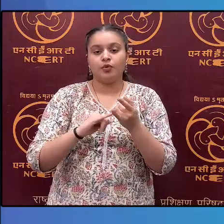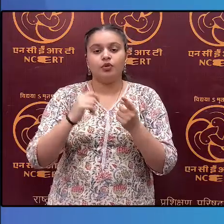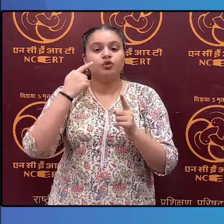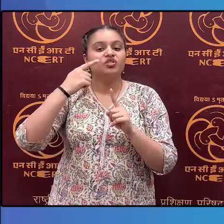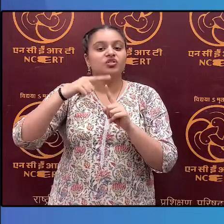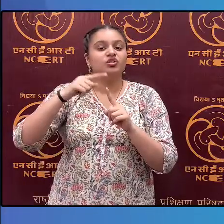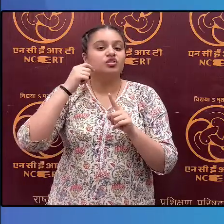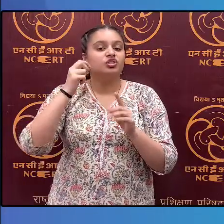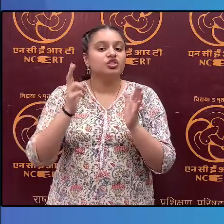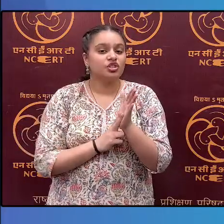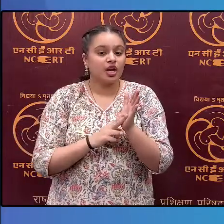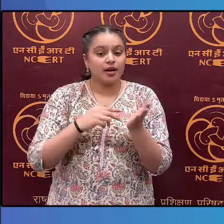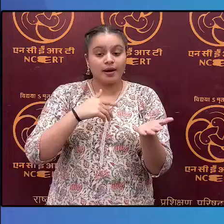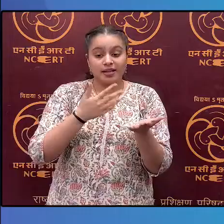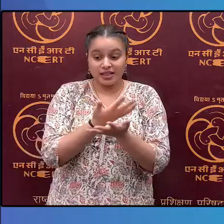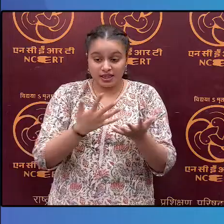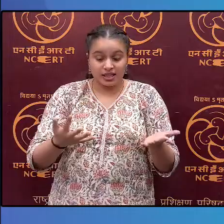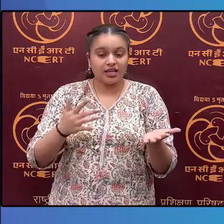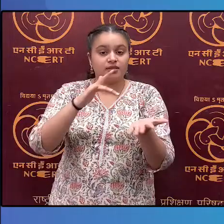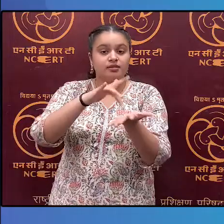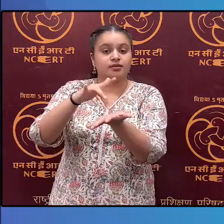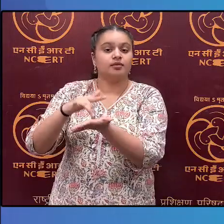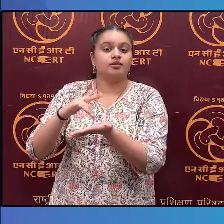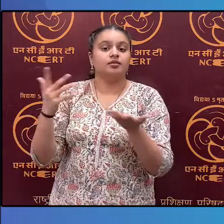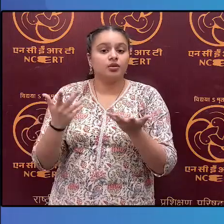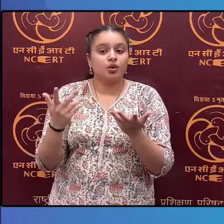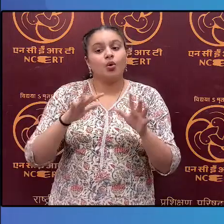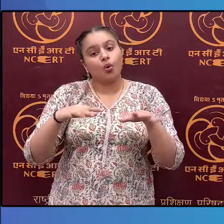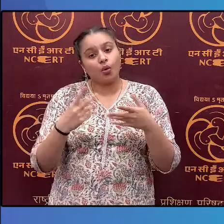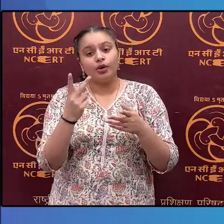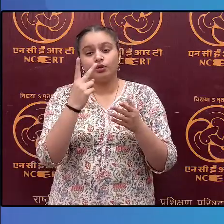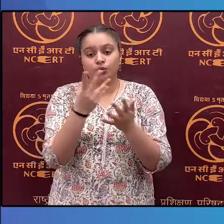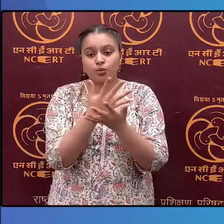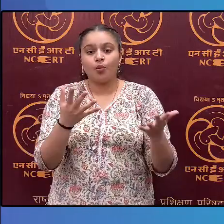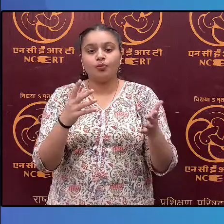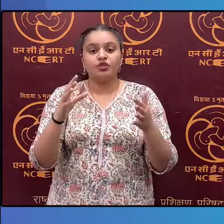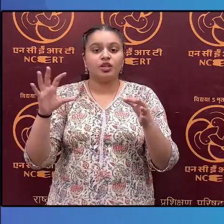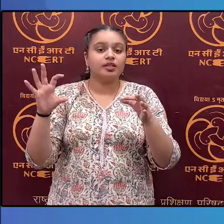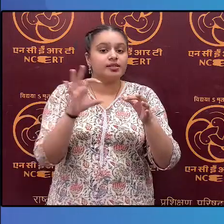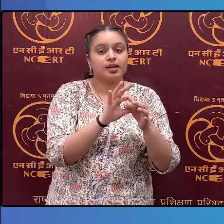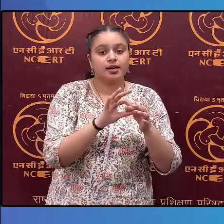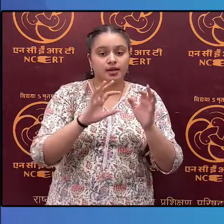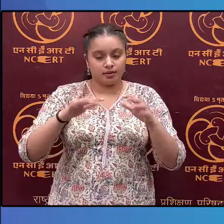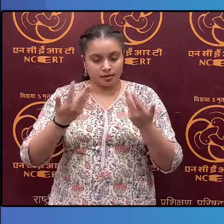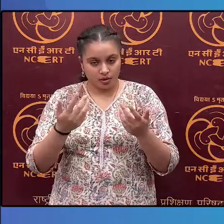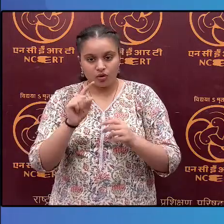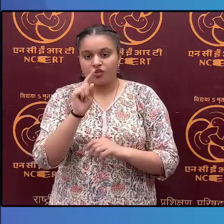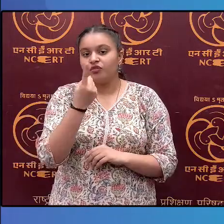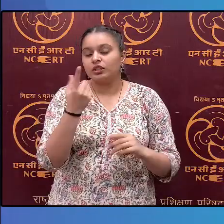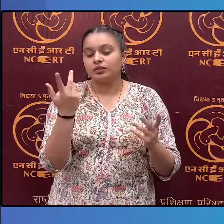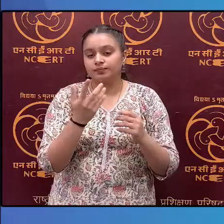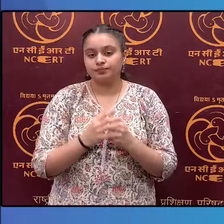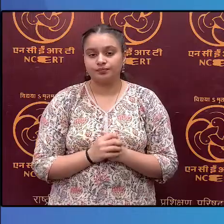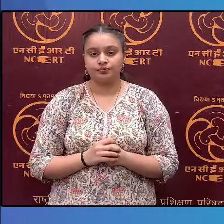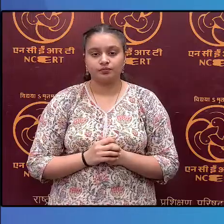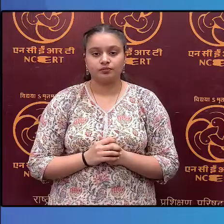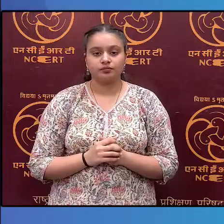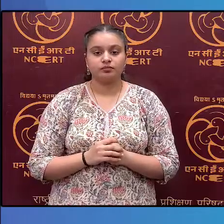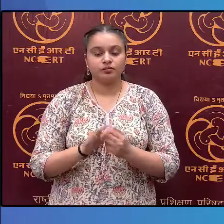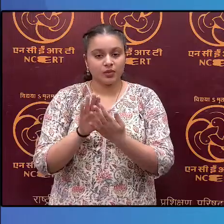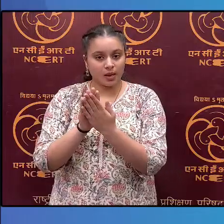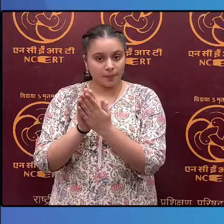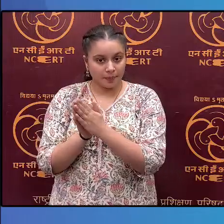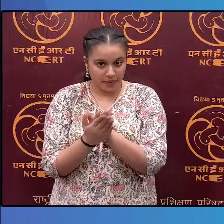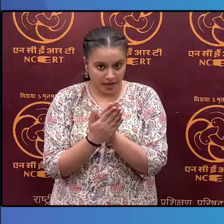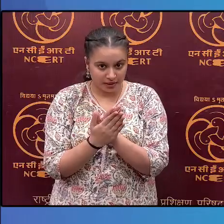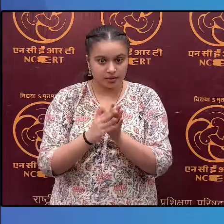position of an object or showing relation between two objects. Okay, ma'am. So the first one is the relation is between a bat